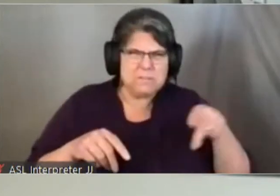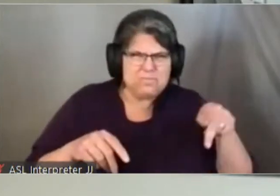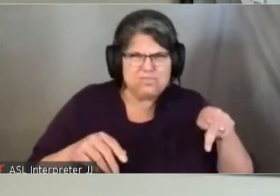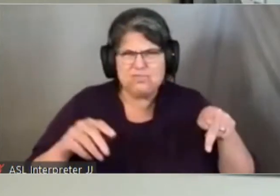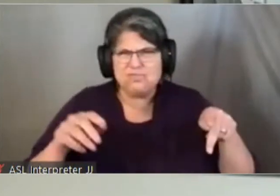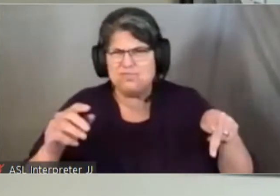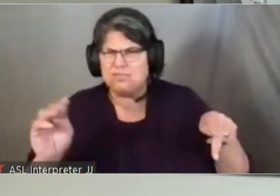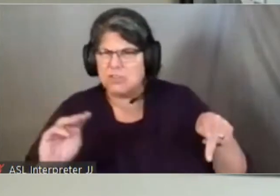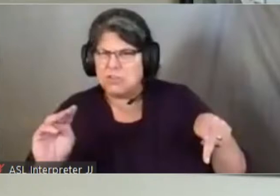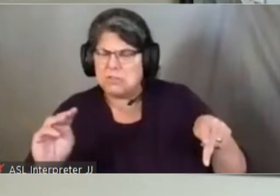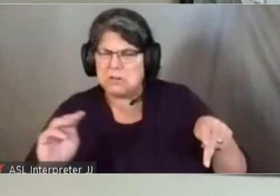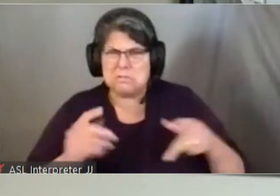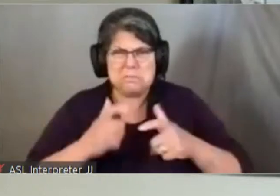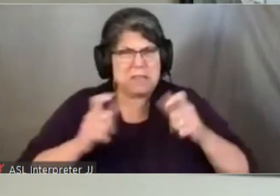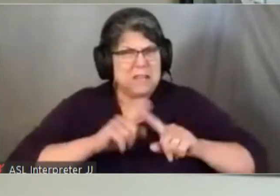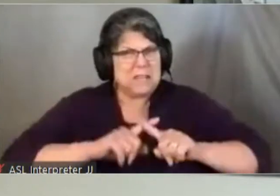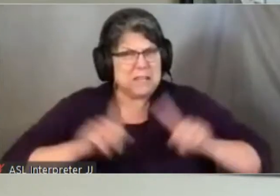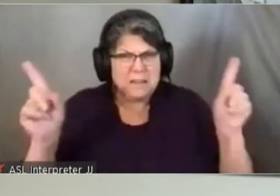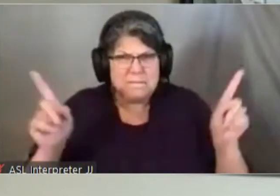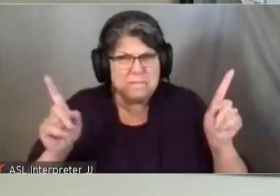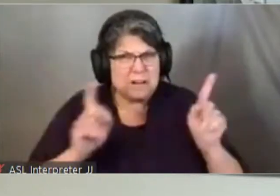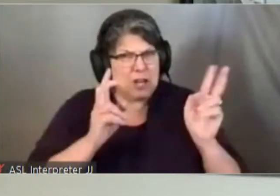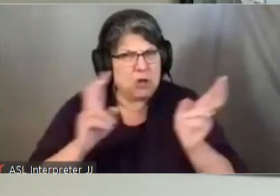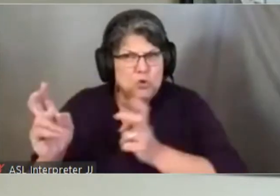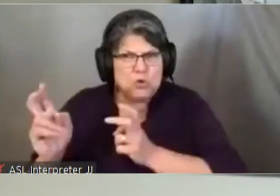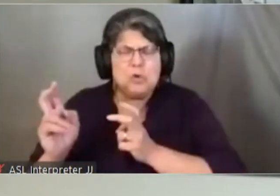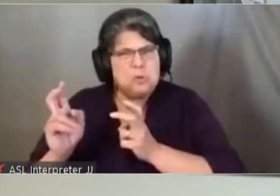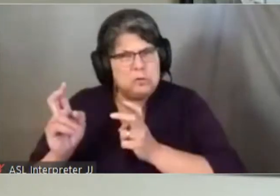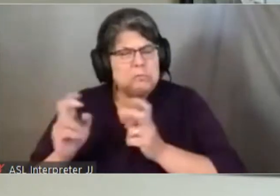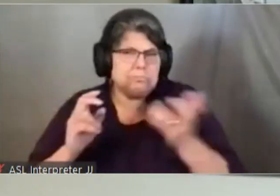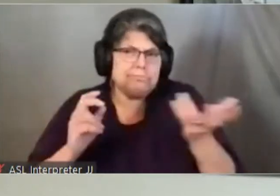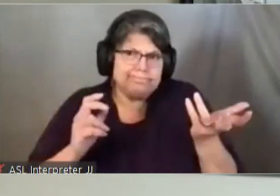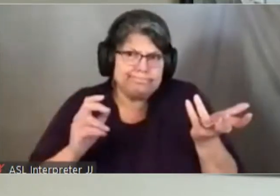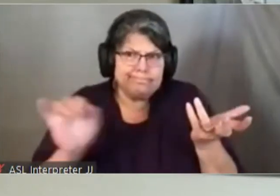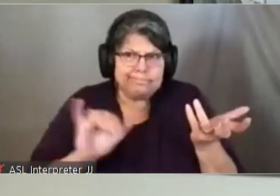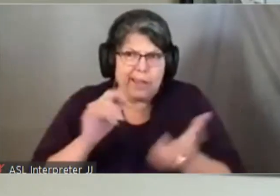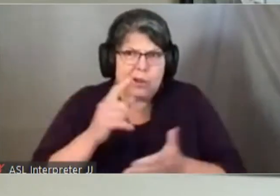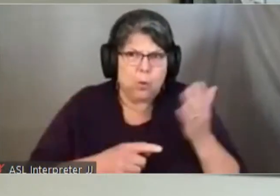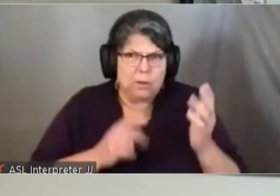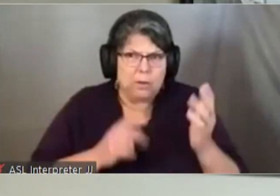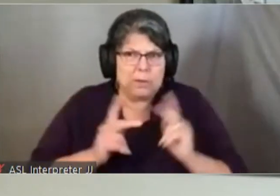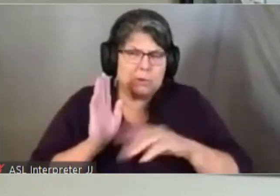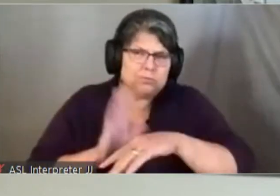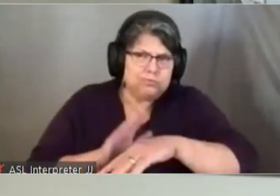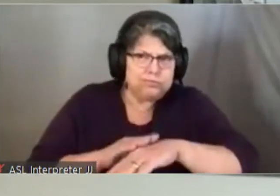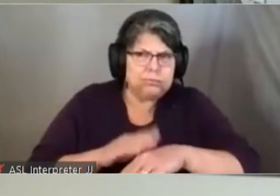symptoms at this point. They're very similar to what they had been billed at as when they got their emergency